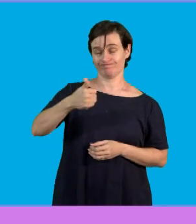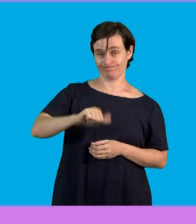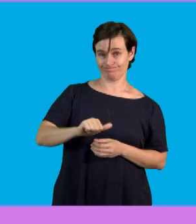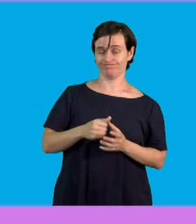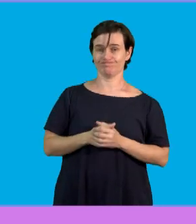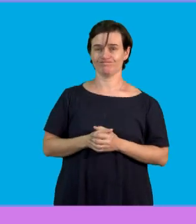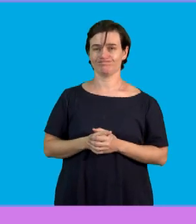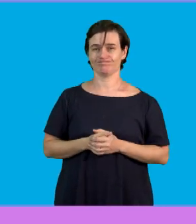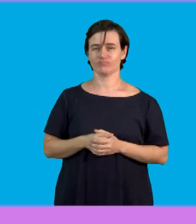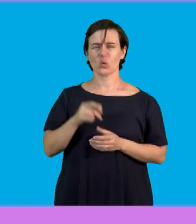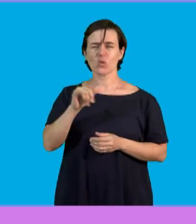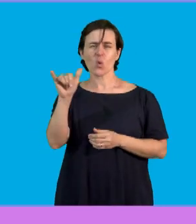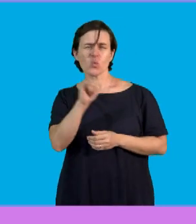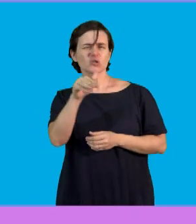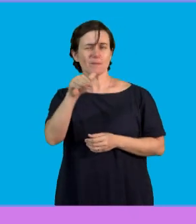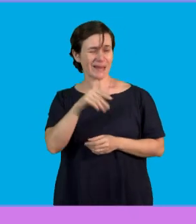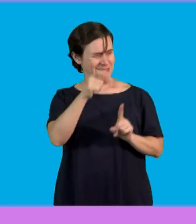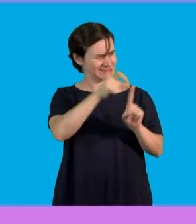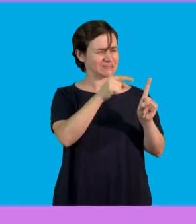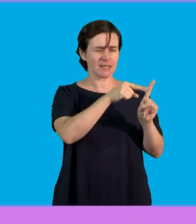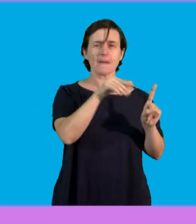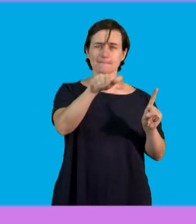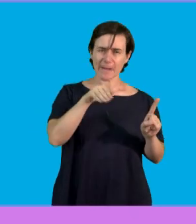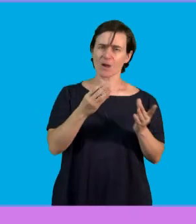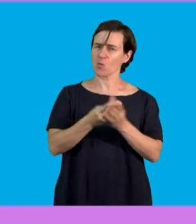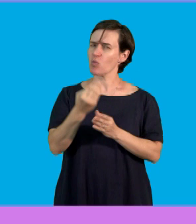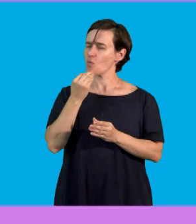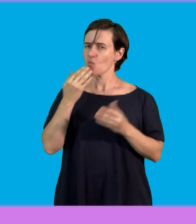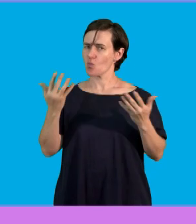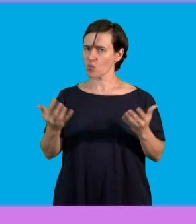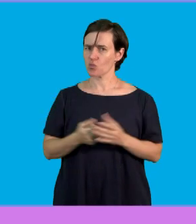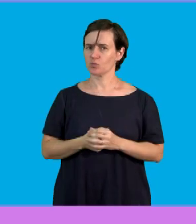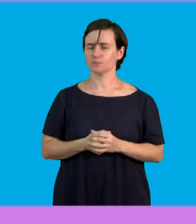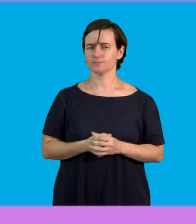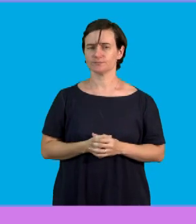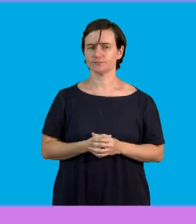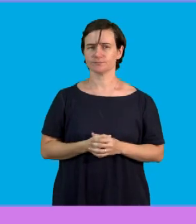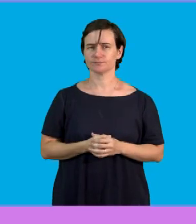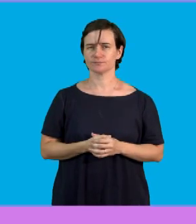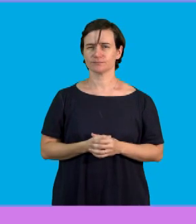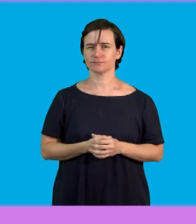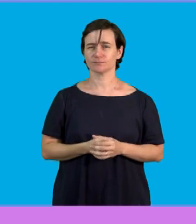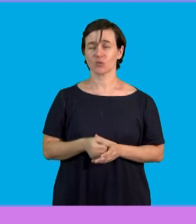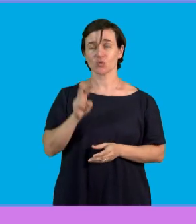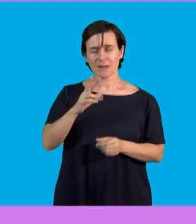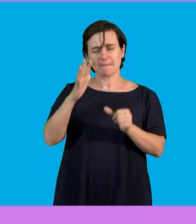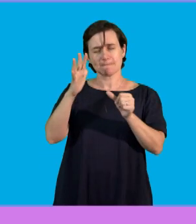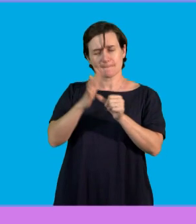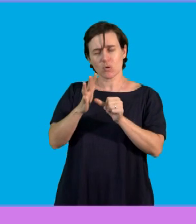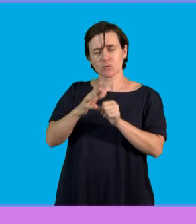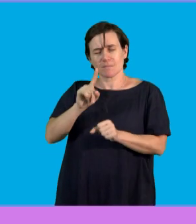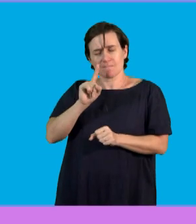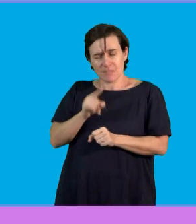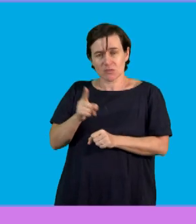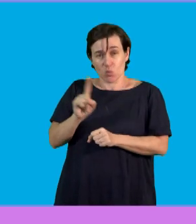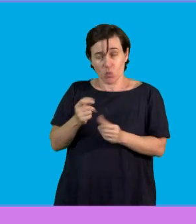to number B, with which bank does Thato does his banking? So now, can you see why it is important